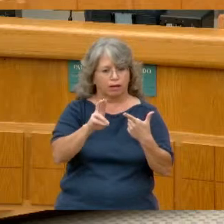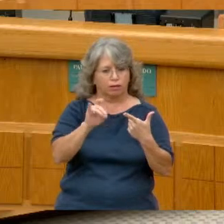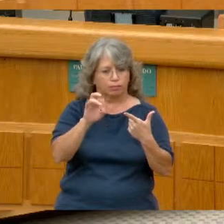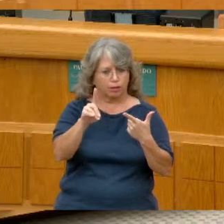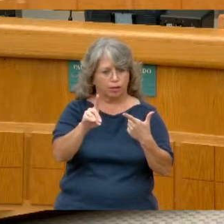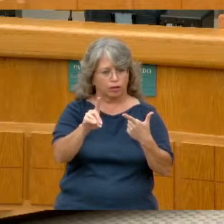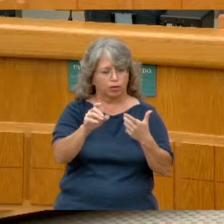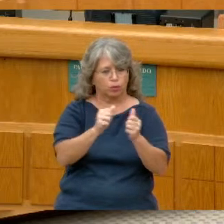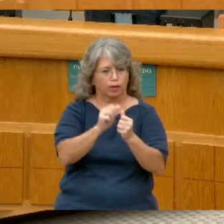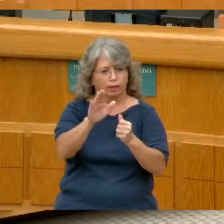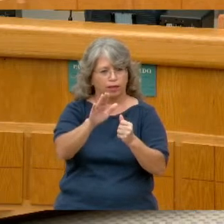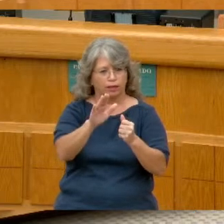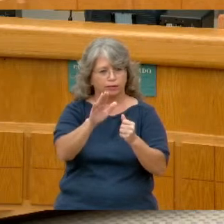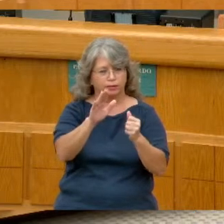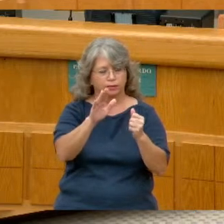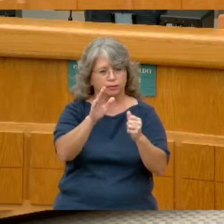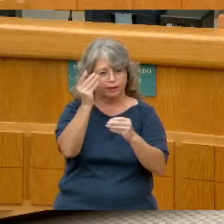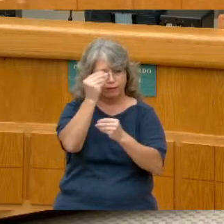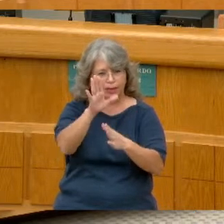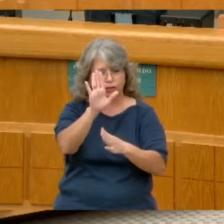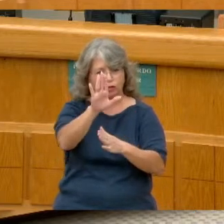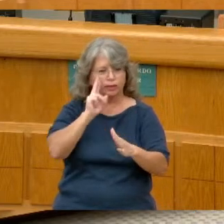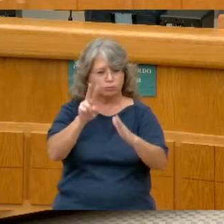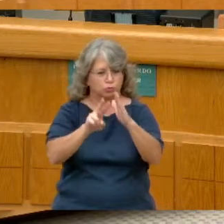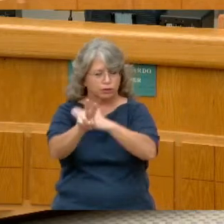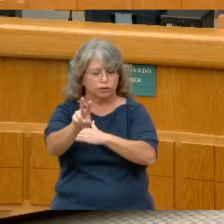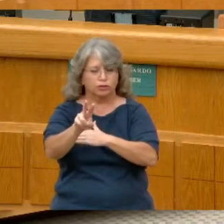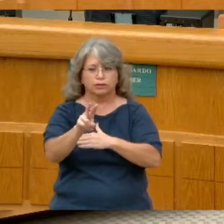want to listen closely to him. So, Annette.